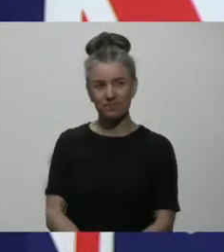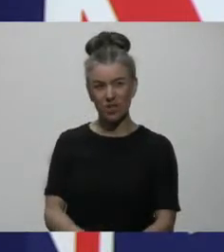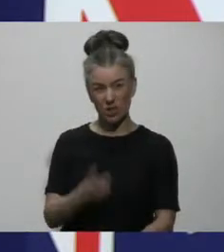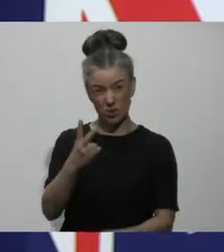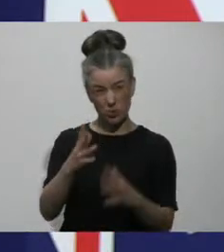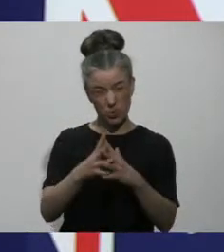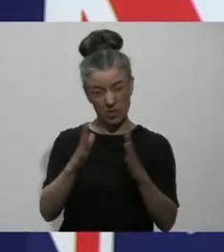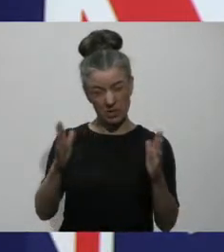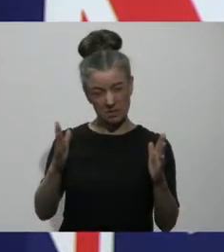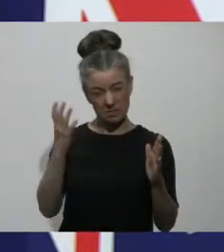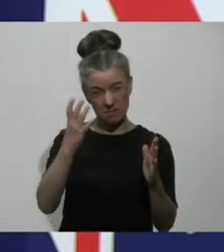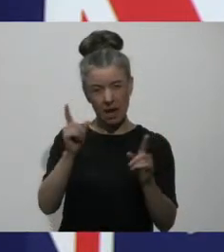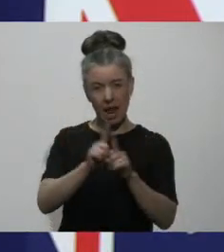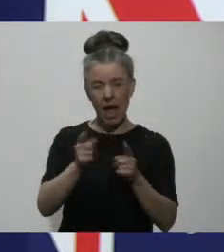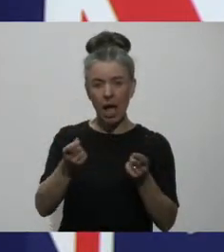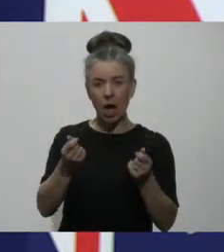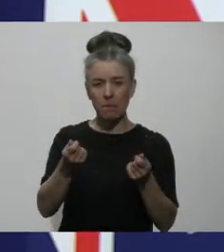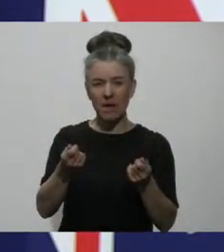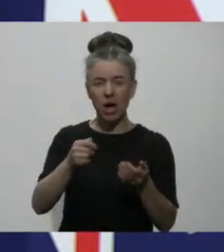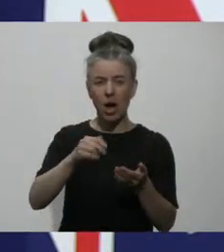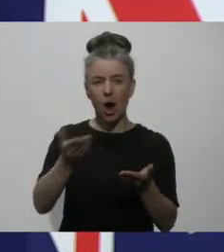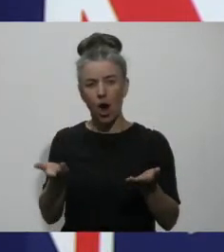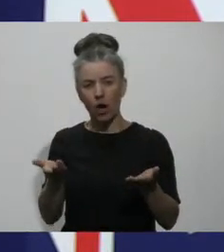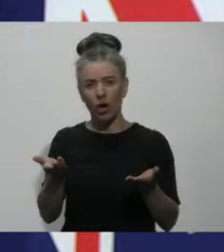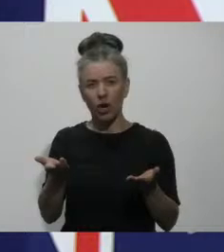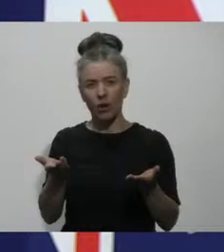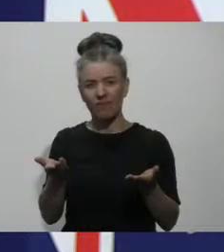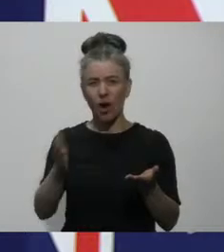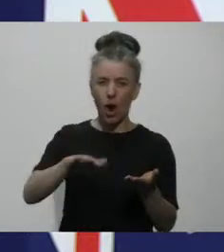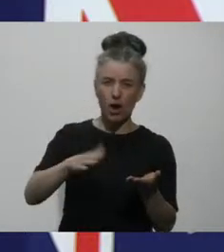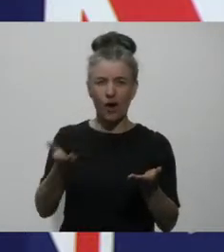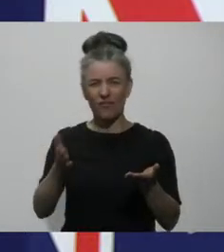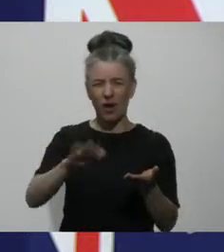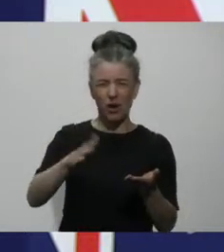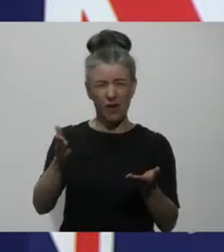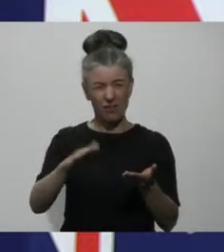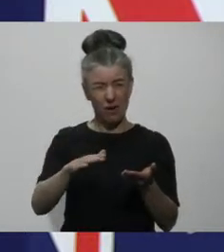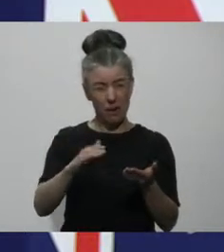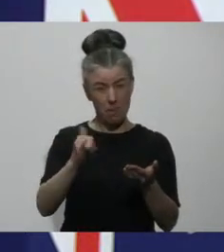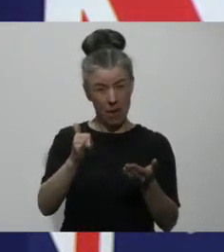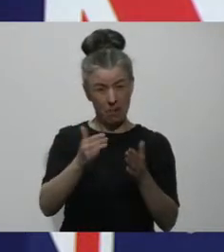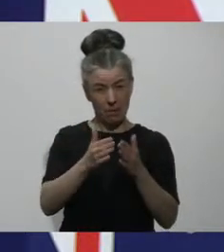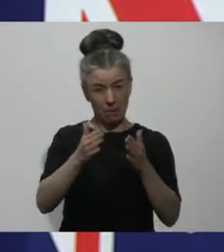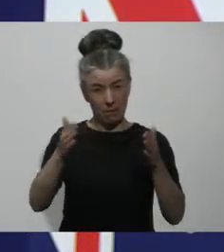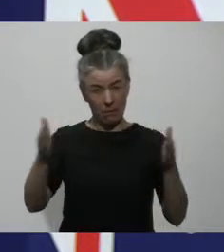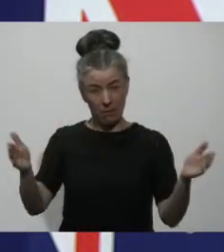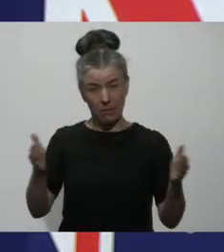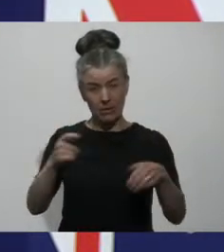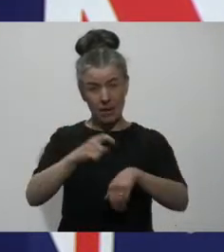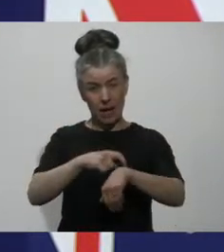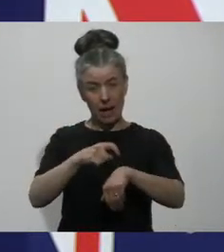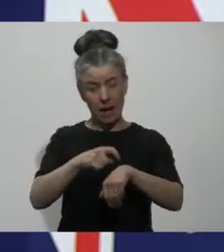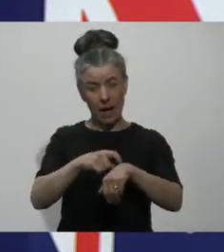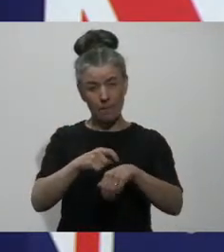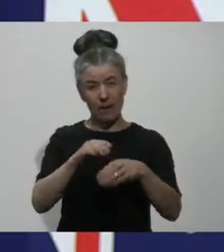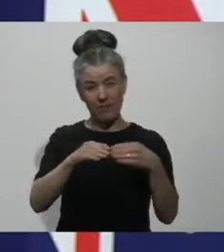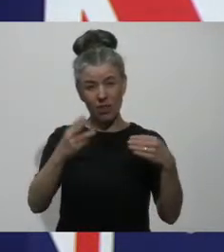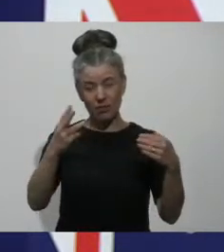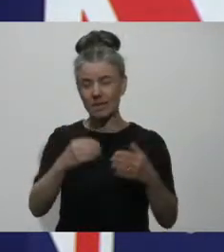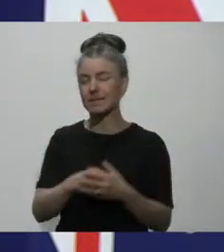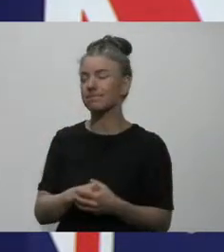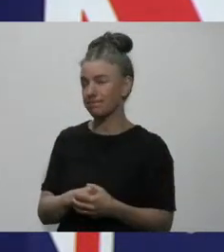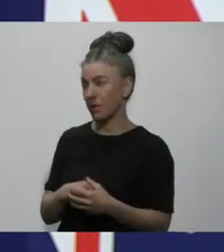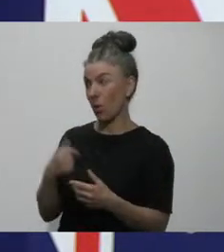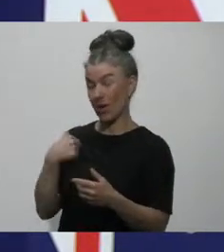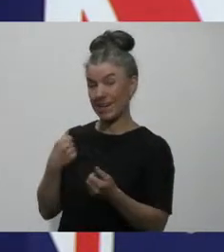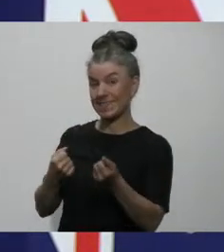it's, the economic effects of that are going to last a lot longer than 2 weeks of level 3. Yeah, obviously there have been support schemes in place already,